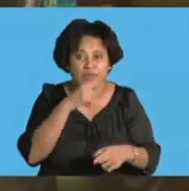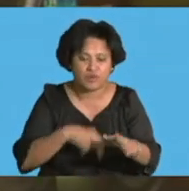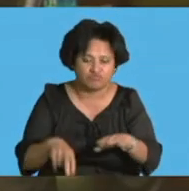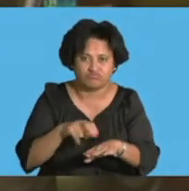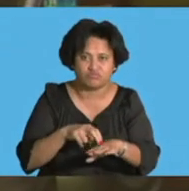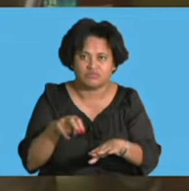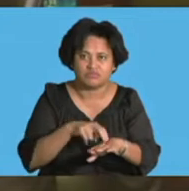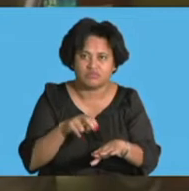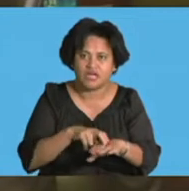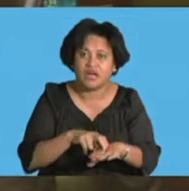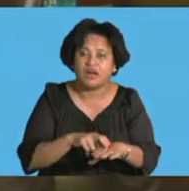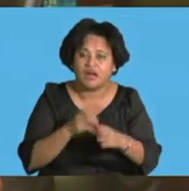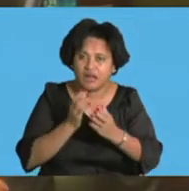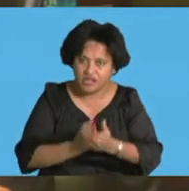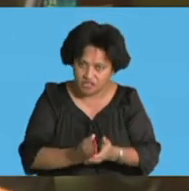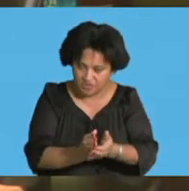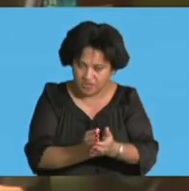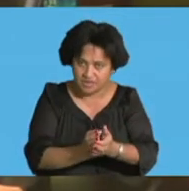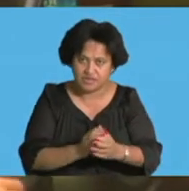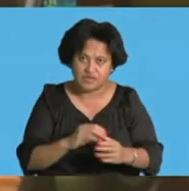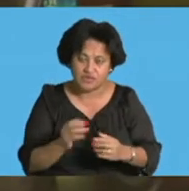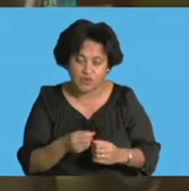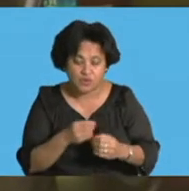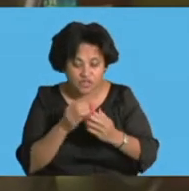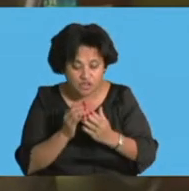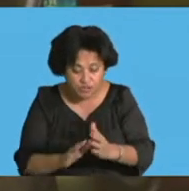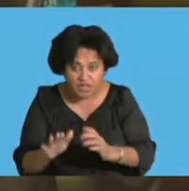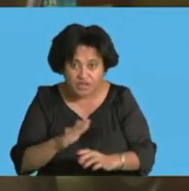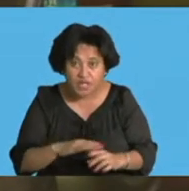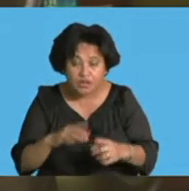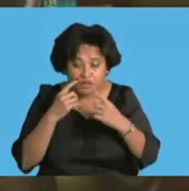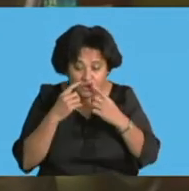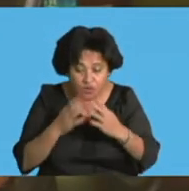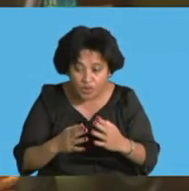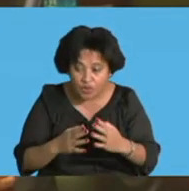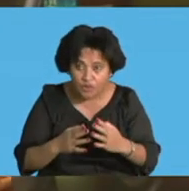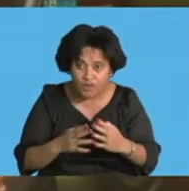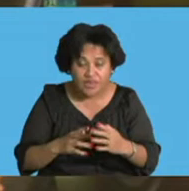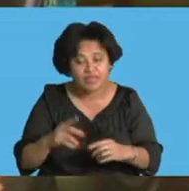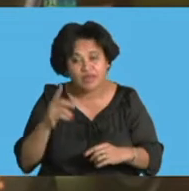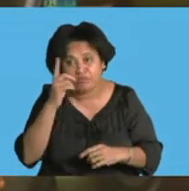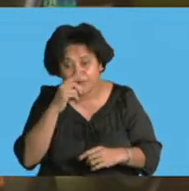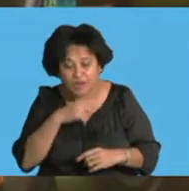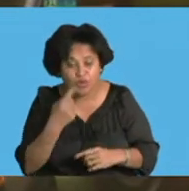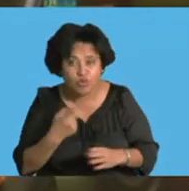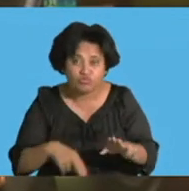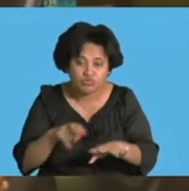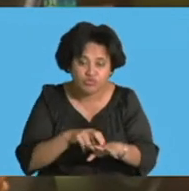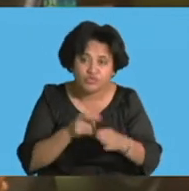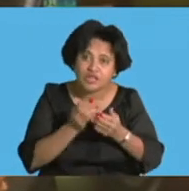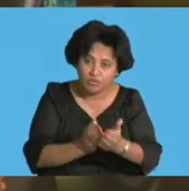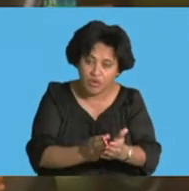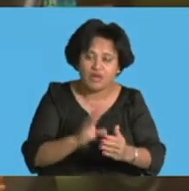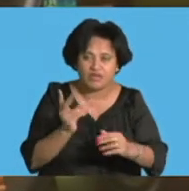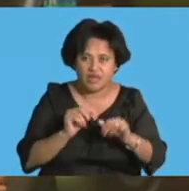will regulate the shipping industry so that the right of traveling public are protected. These incentives